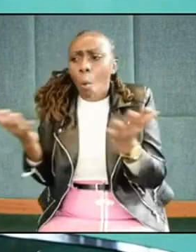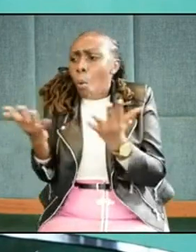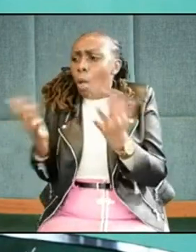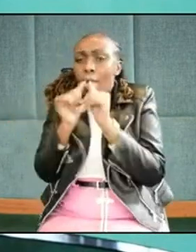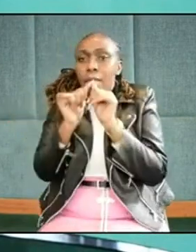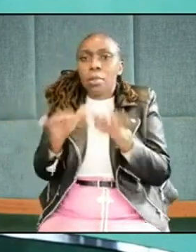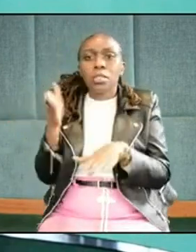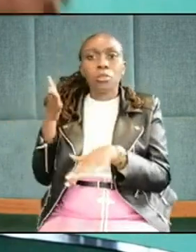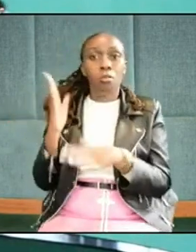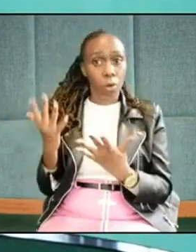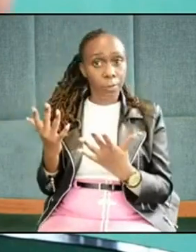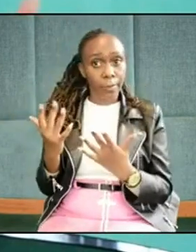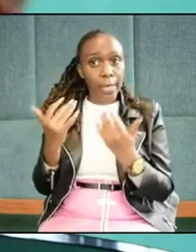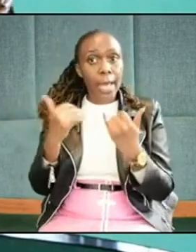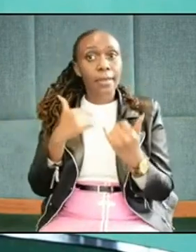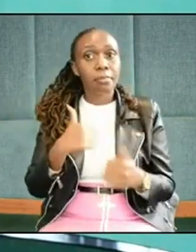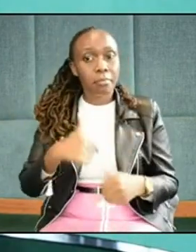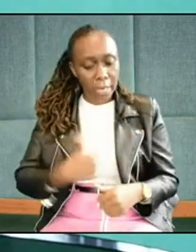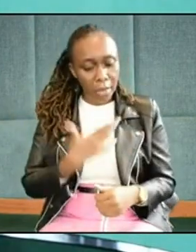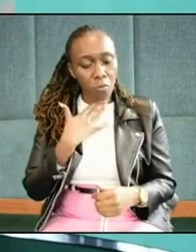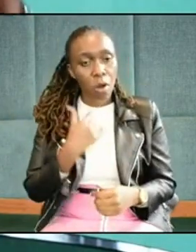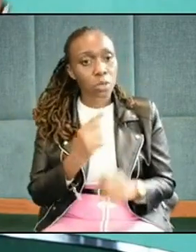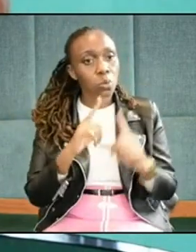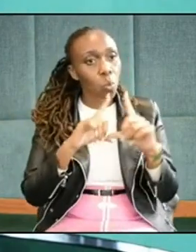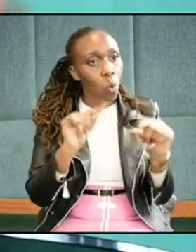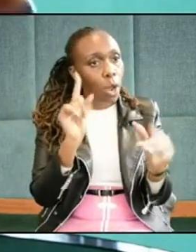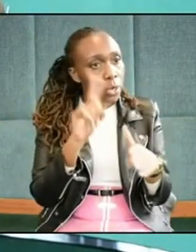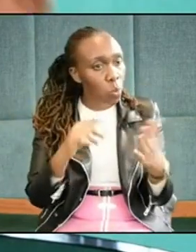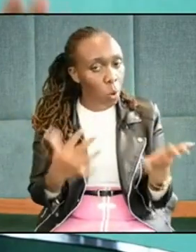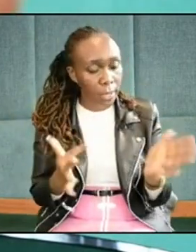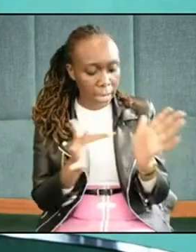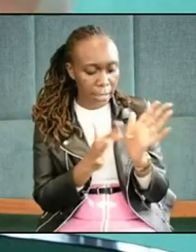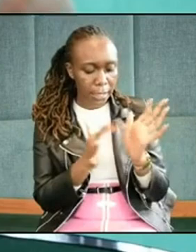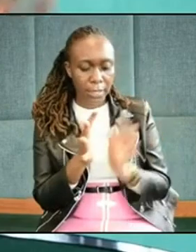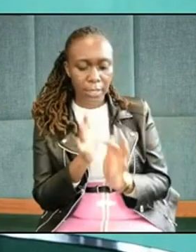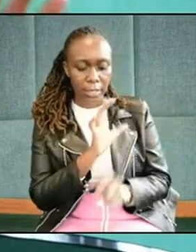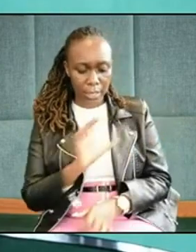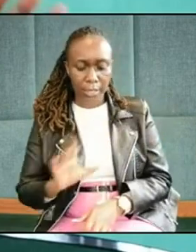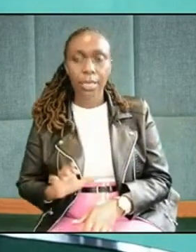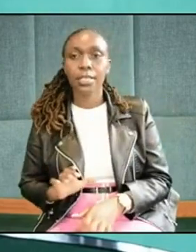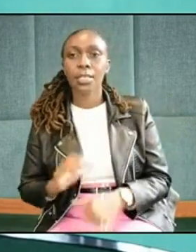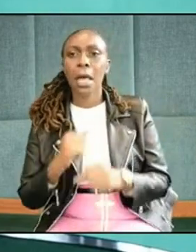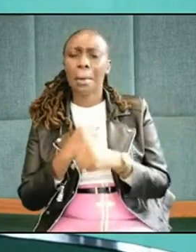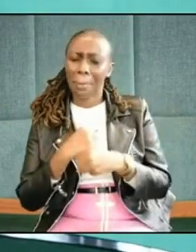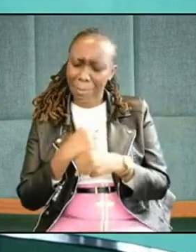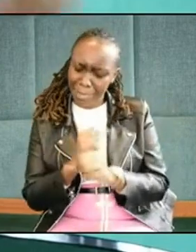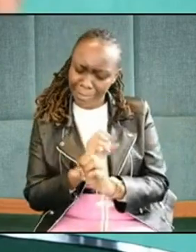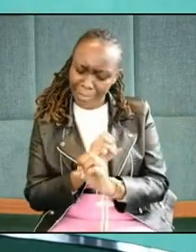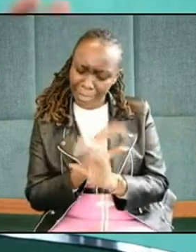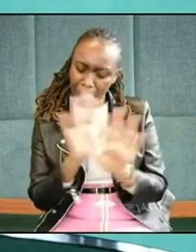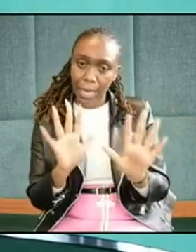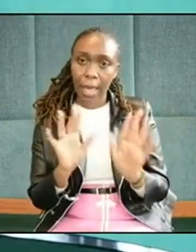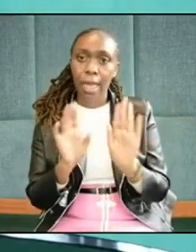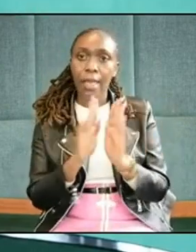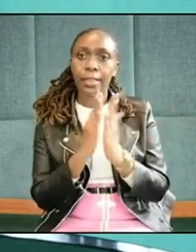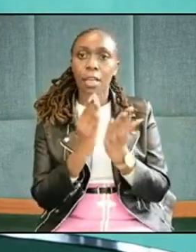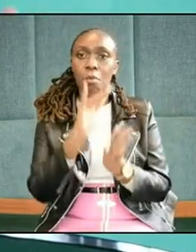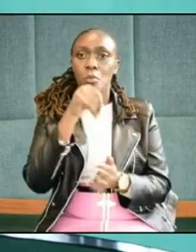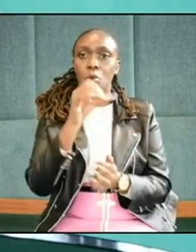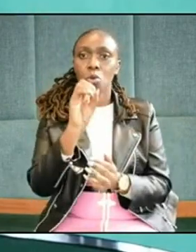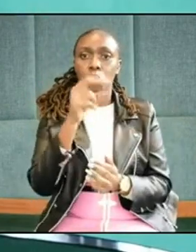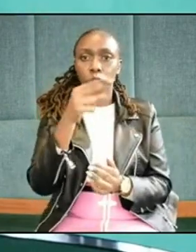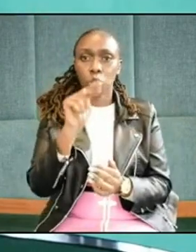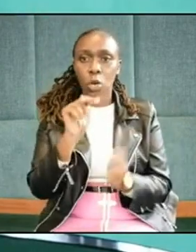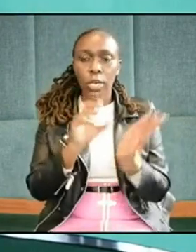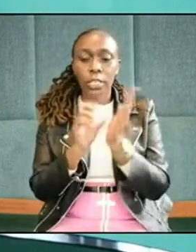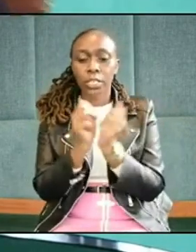blessings of the Lord? And I want to say to you today, Jesus Christ made it very clear. In John chapter 16,